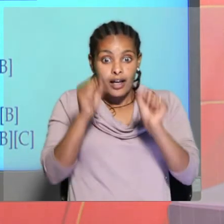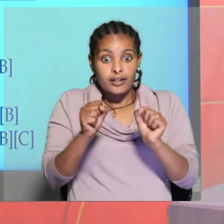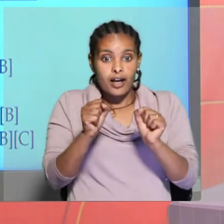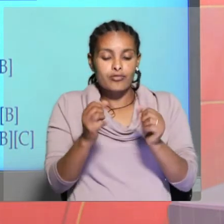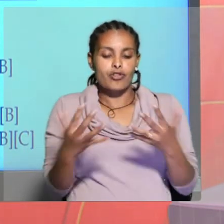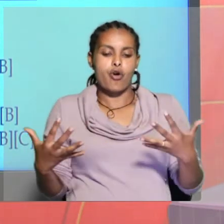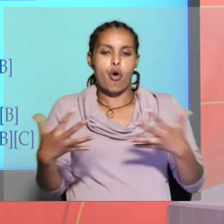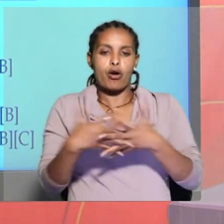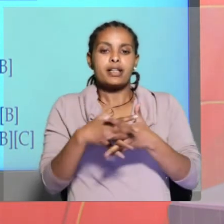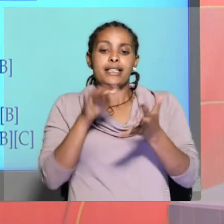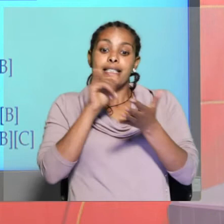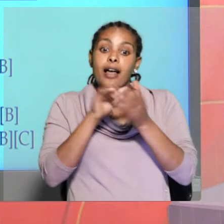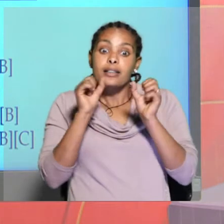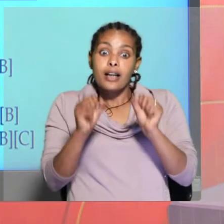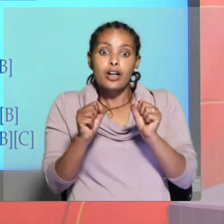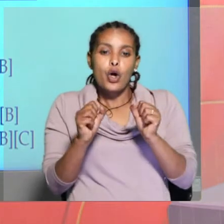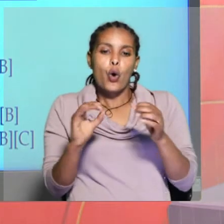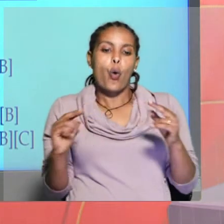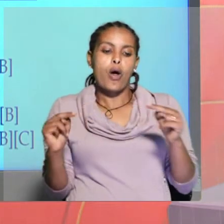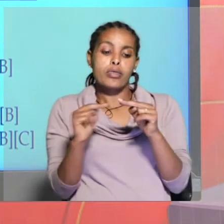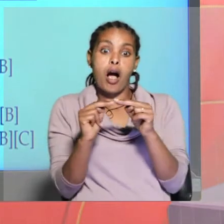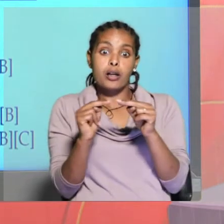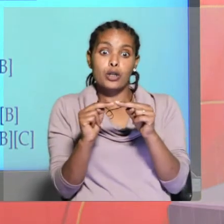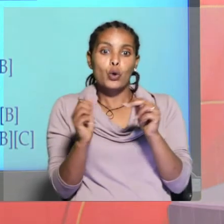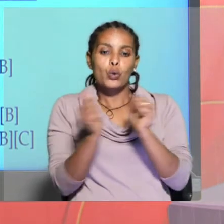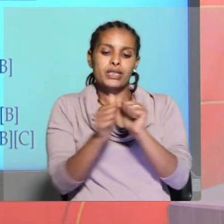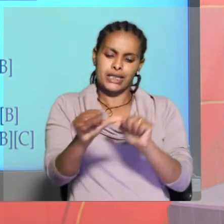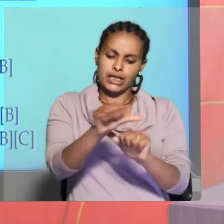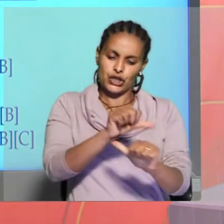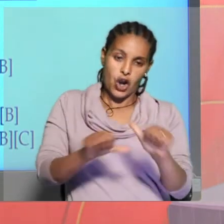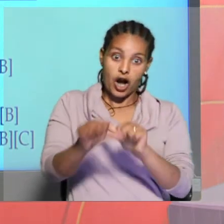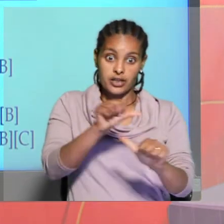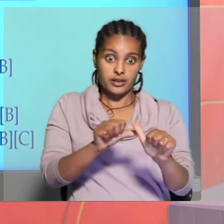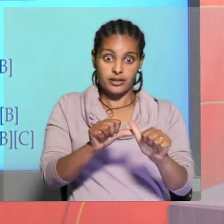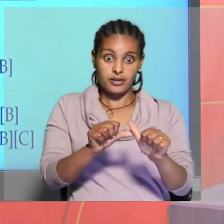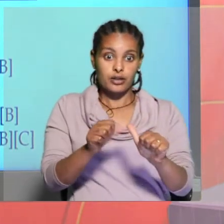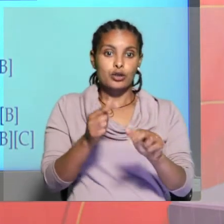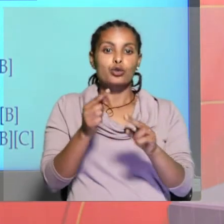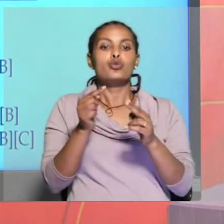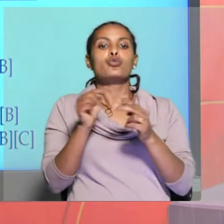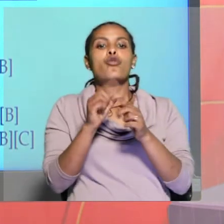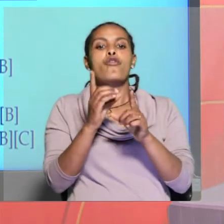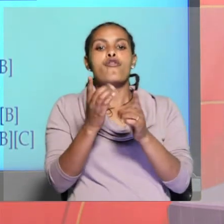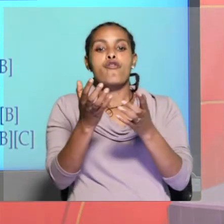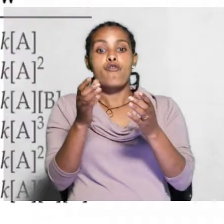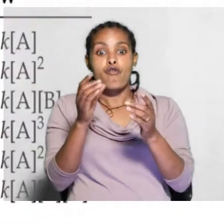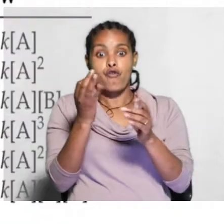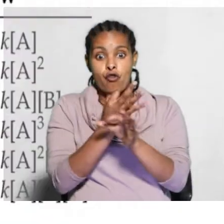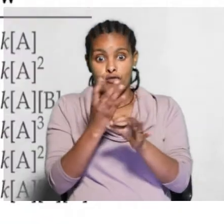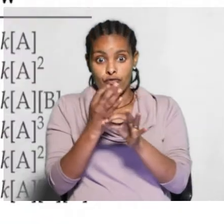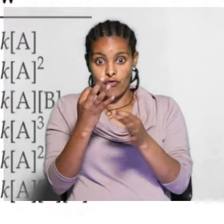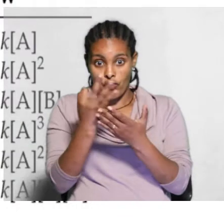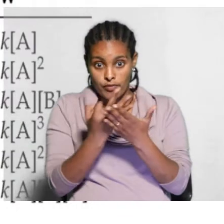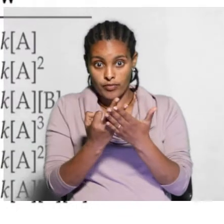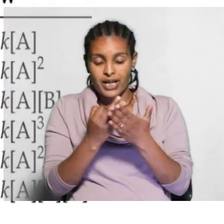collide, that can contact with each other to form a desired product.